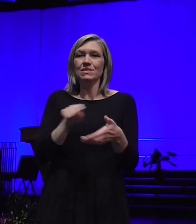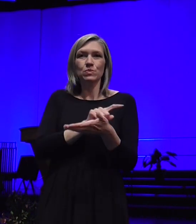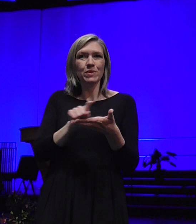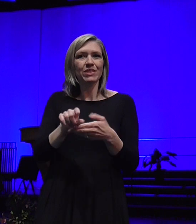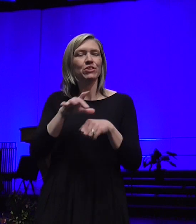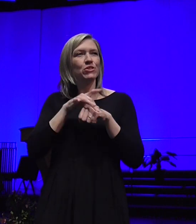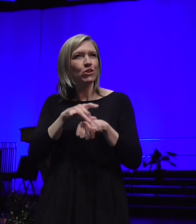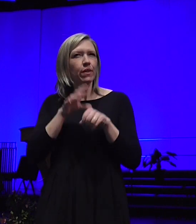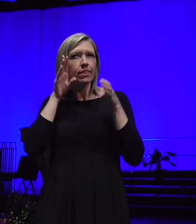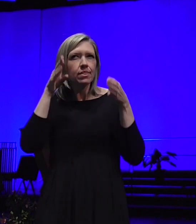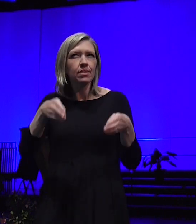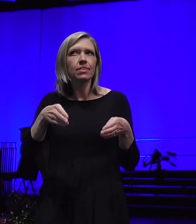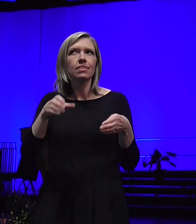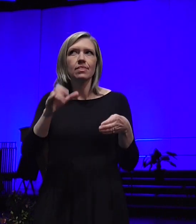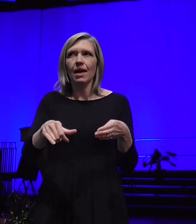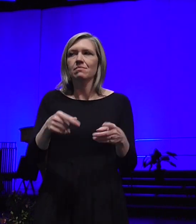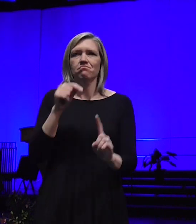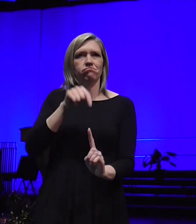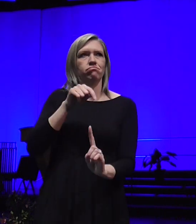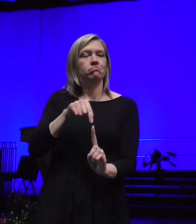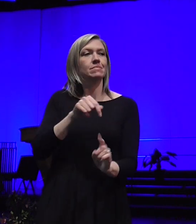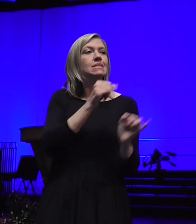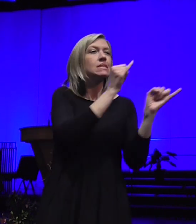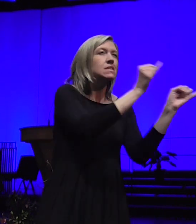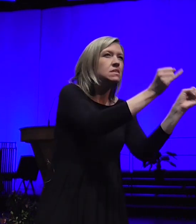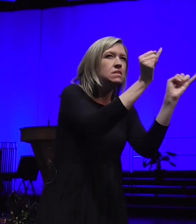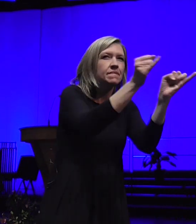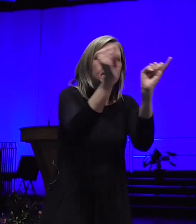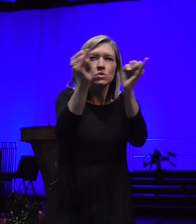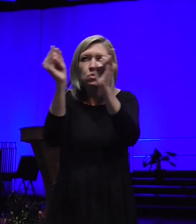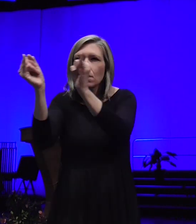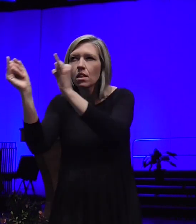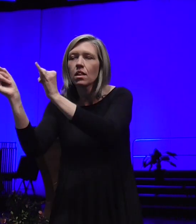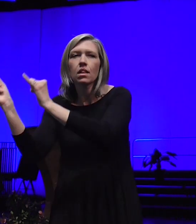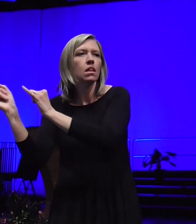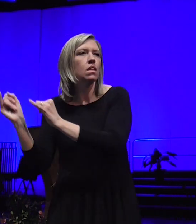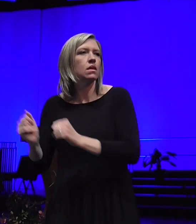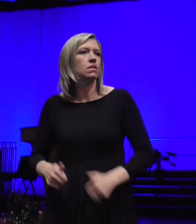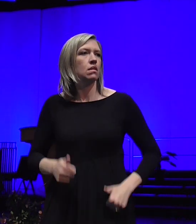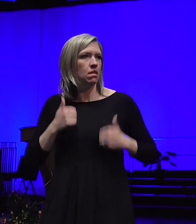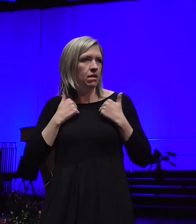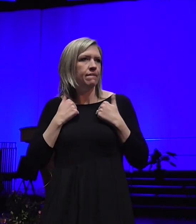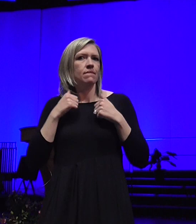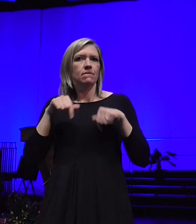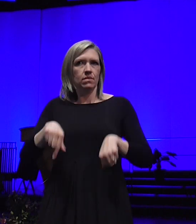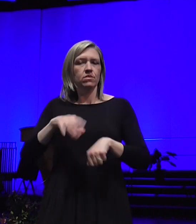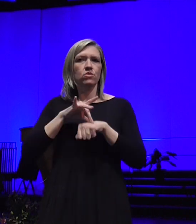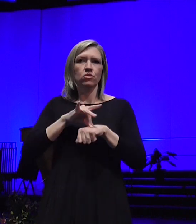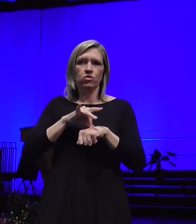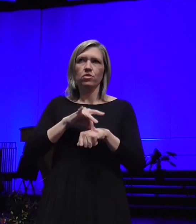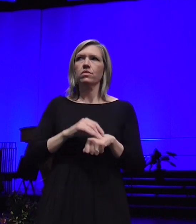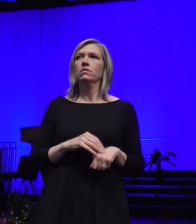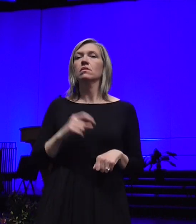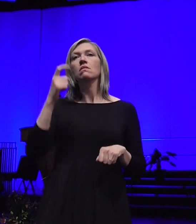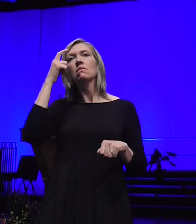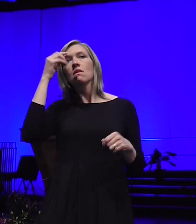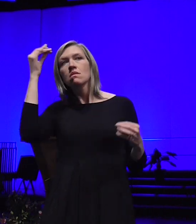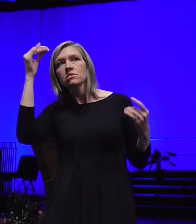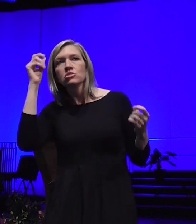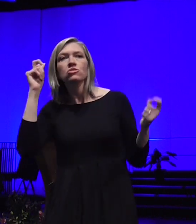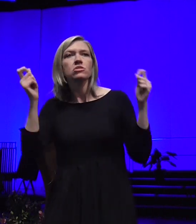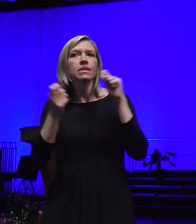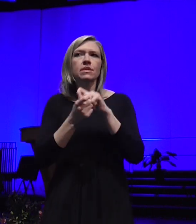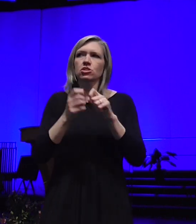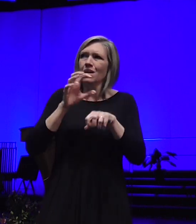about, of seeing how as individual citizens of Earth, as our consciousness changes and our habits